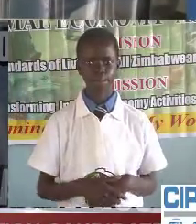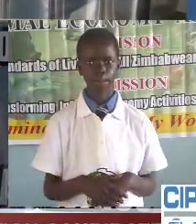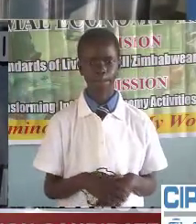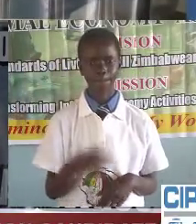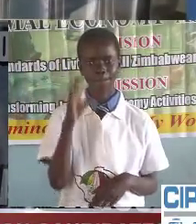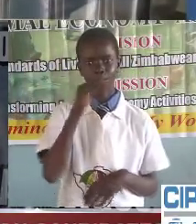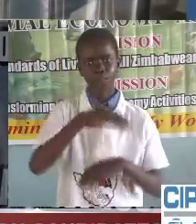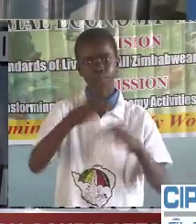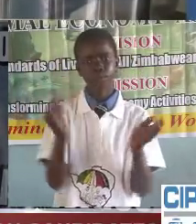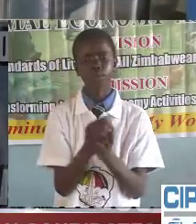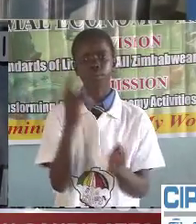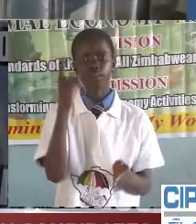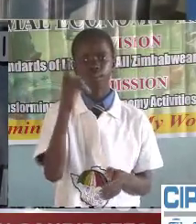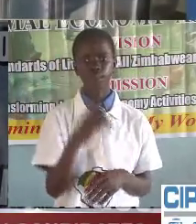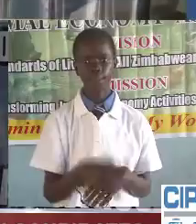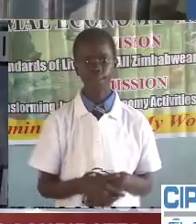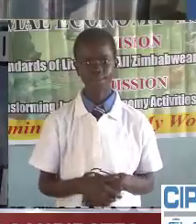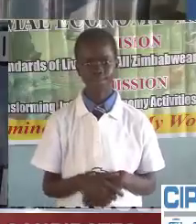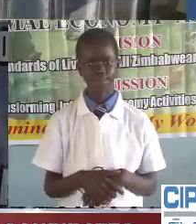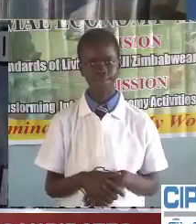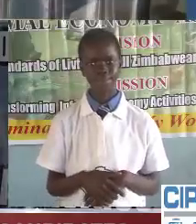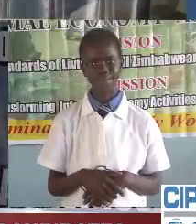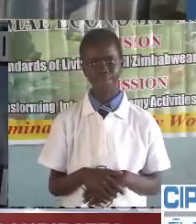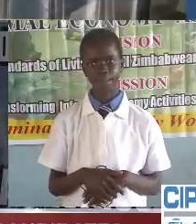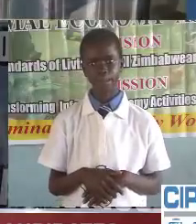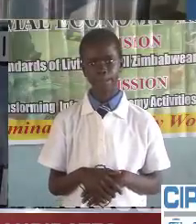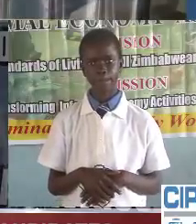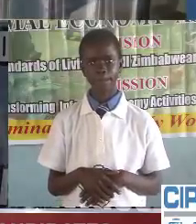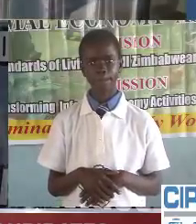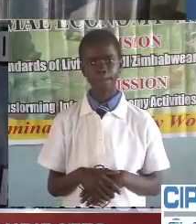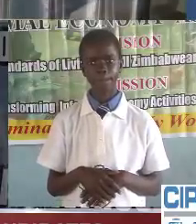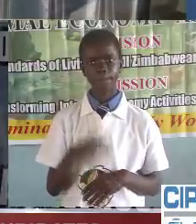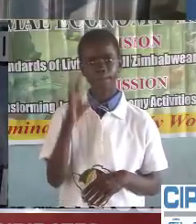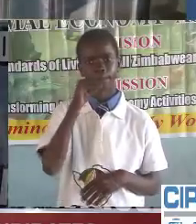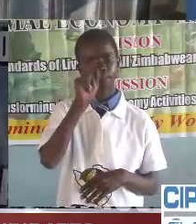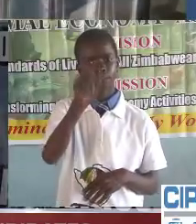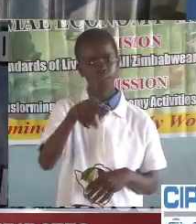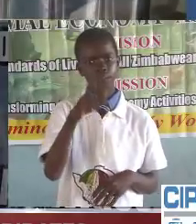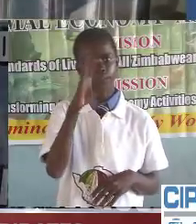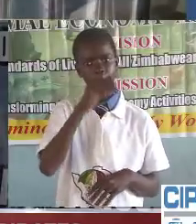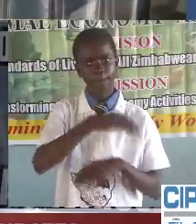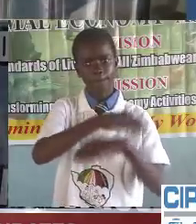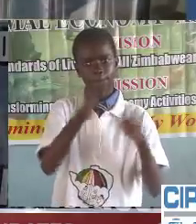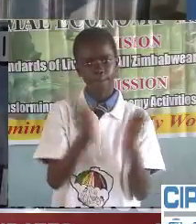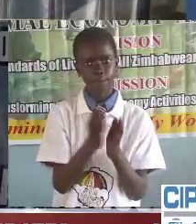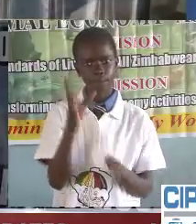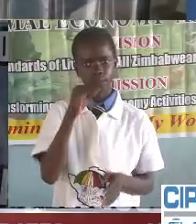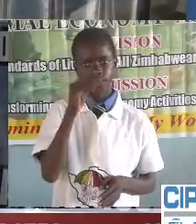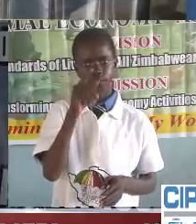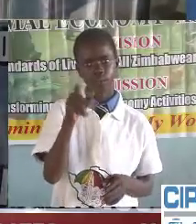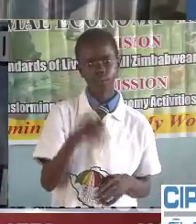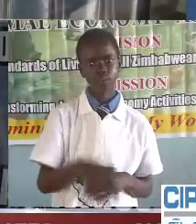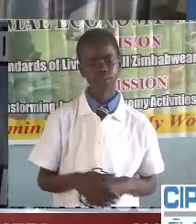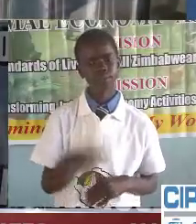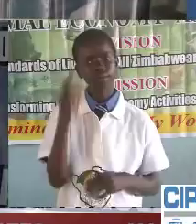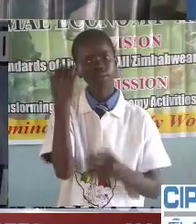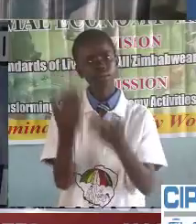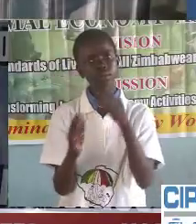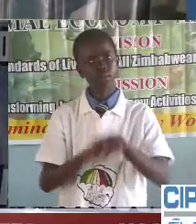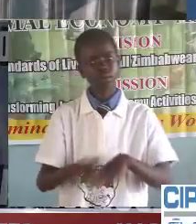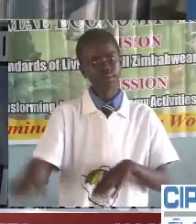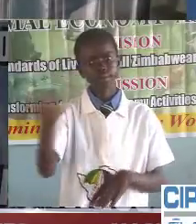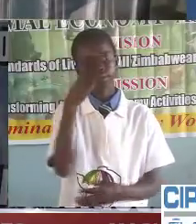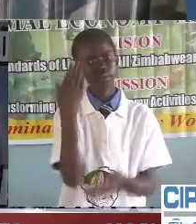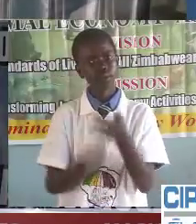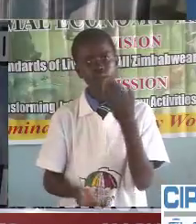community imwe chete. Community yedu yakamira sei? Tiri kubva mu community ine vanhu